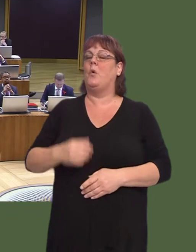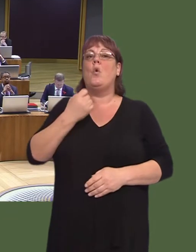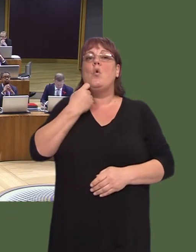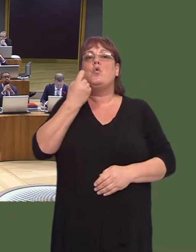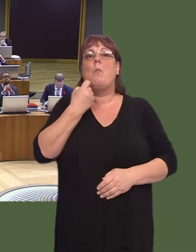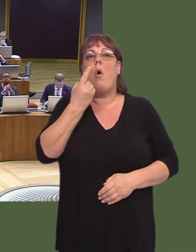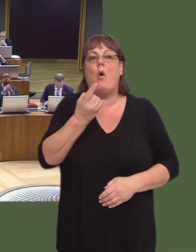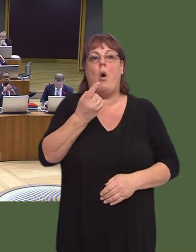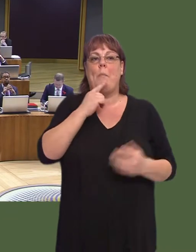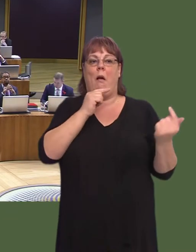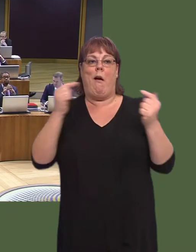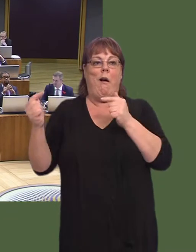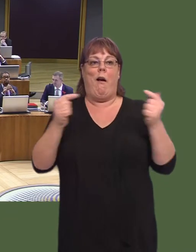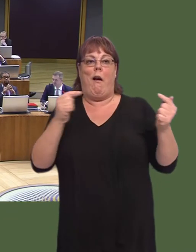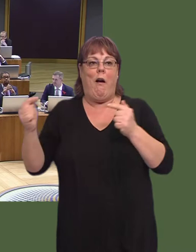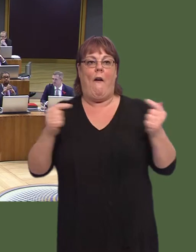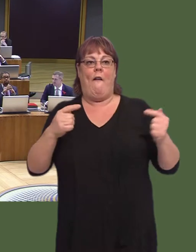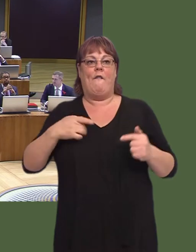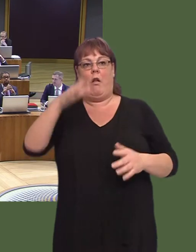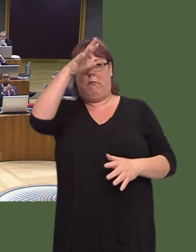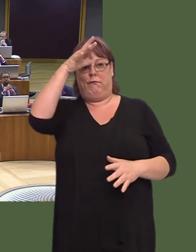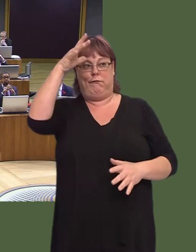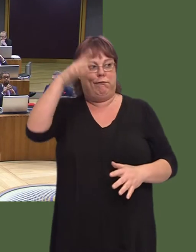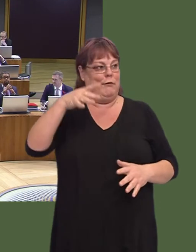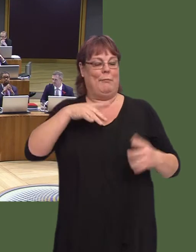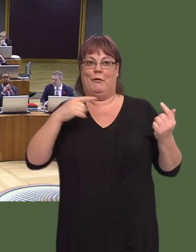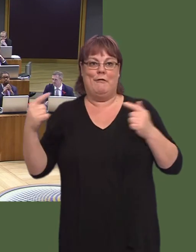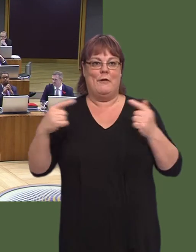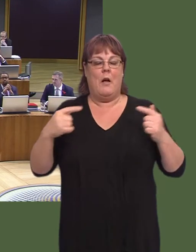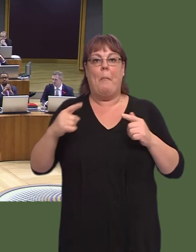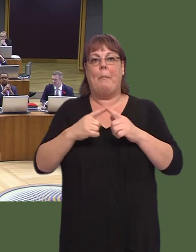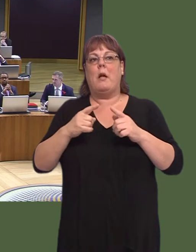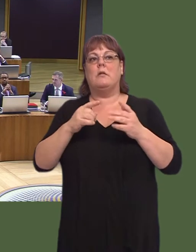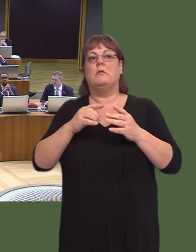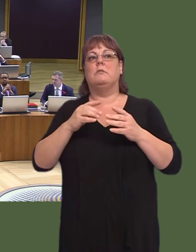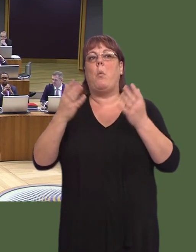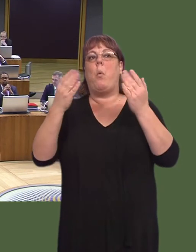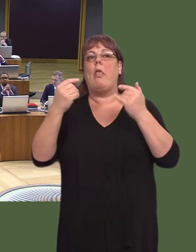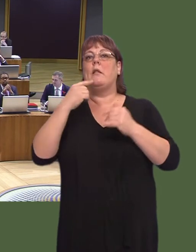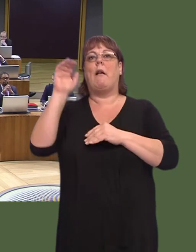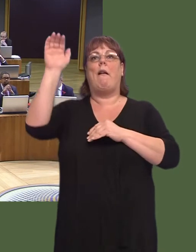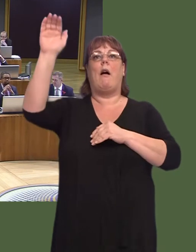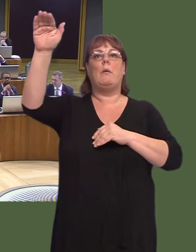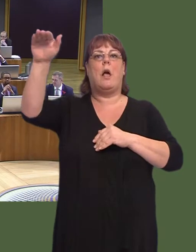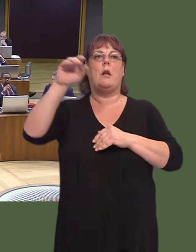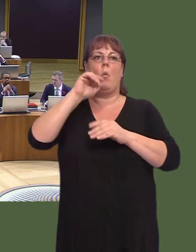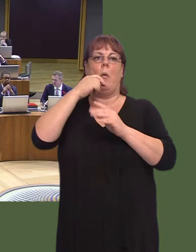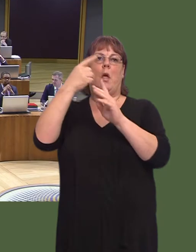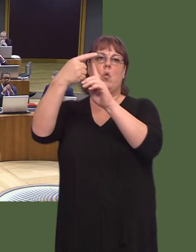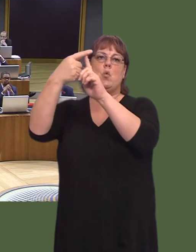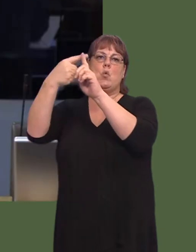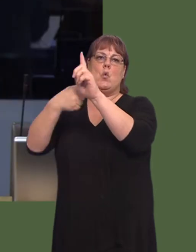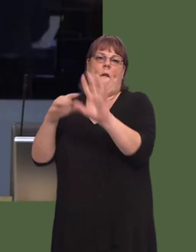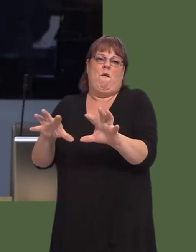The temperature in this chamber may rise tomorrow, but I wonder if the First Minister has seen that the Met Office forecasts for outside show that we are likely